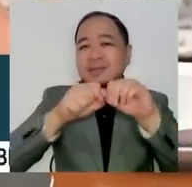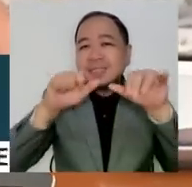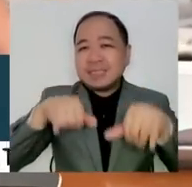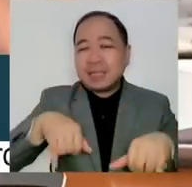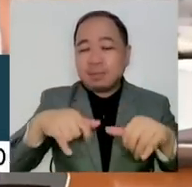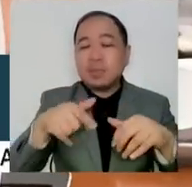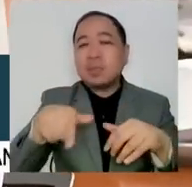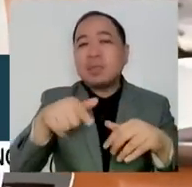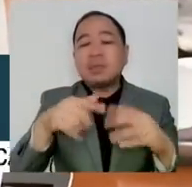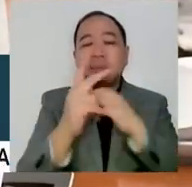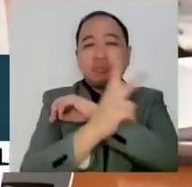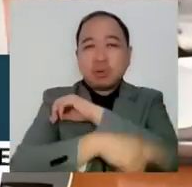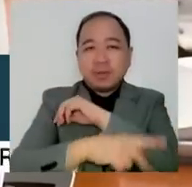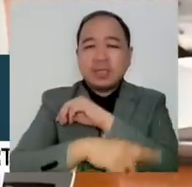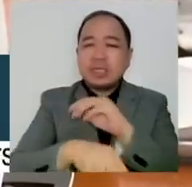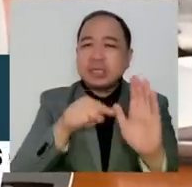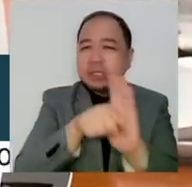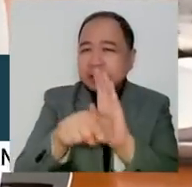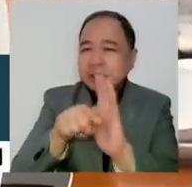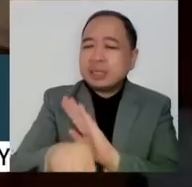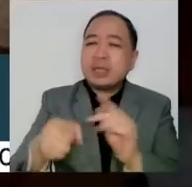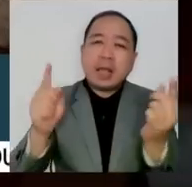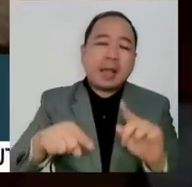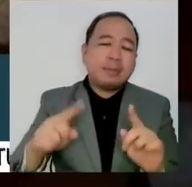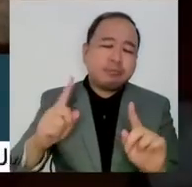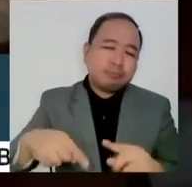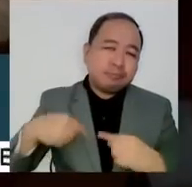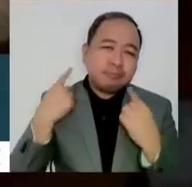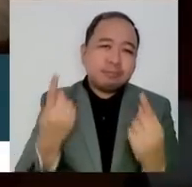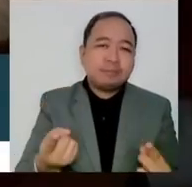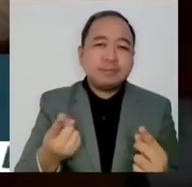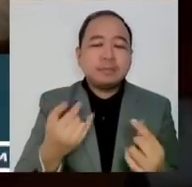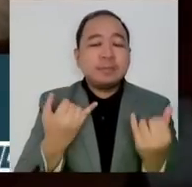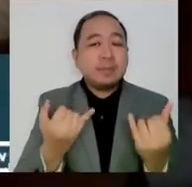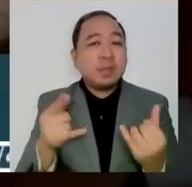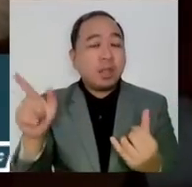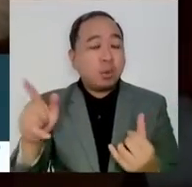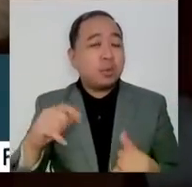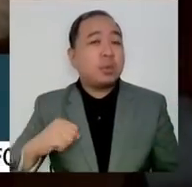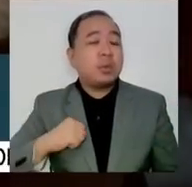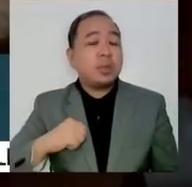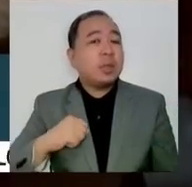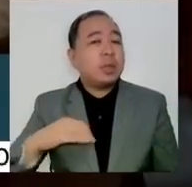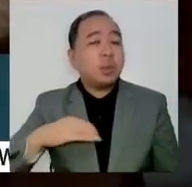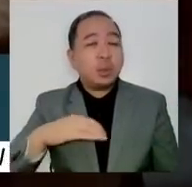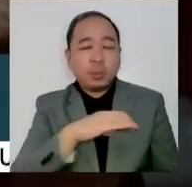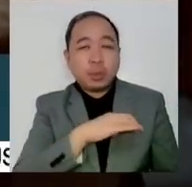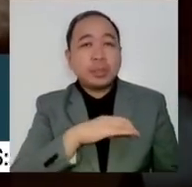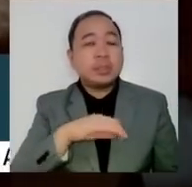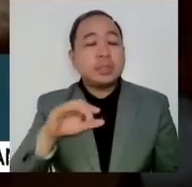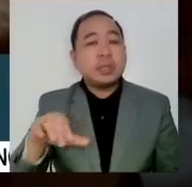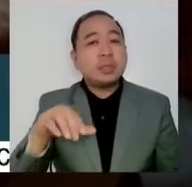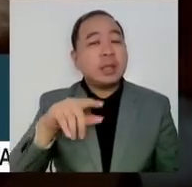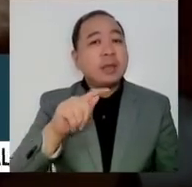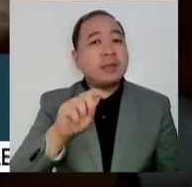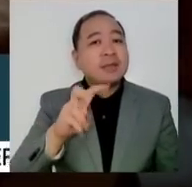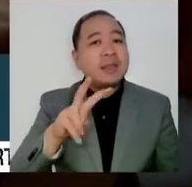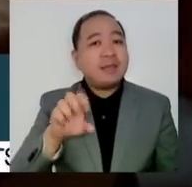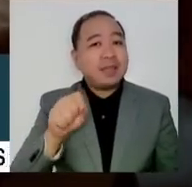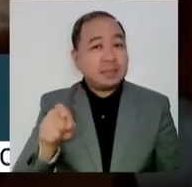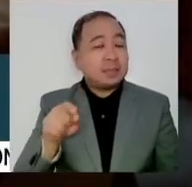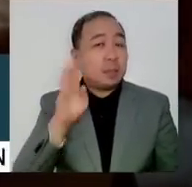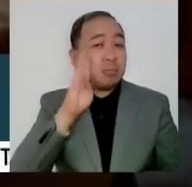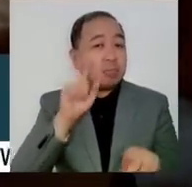been going on for years and that suspended Congressman Arnulfo Teves Jr. and his brother, former Governor Pride Henry Teves, are behind